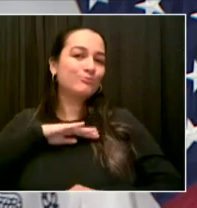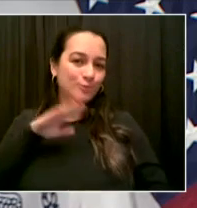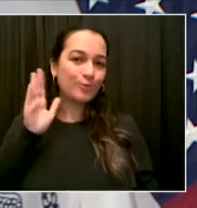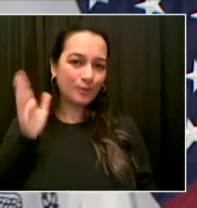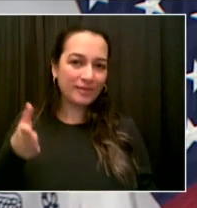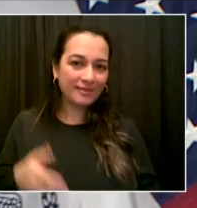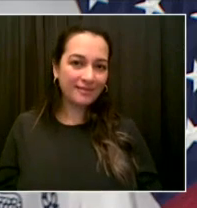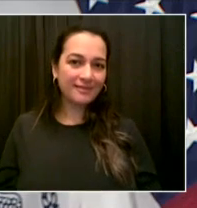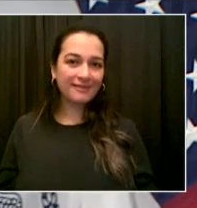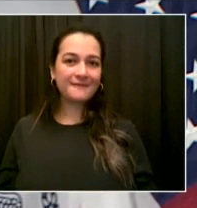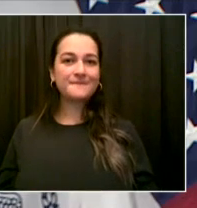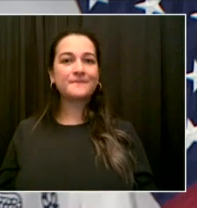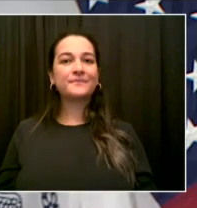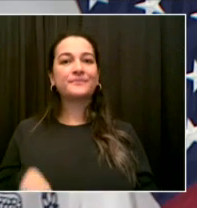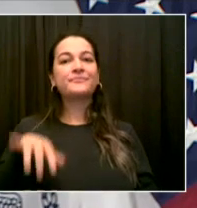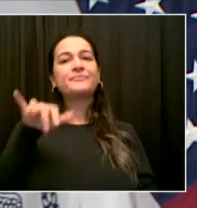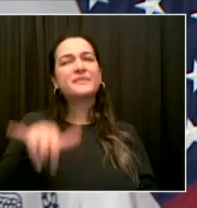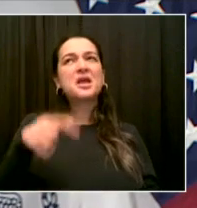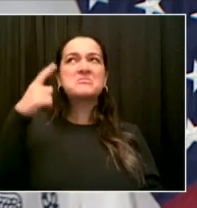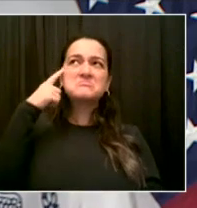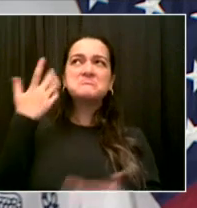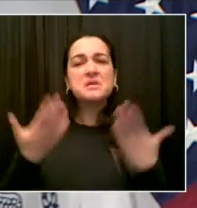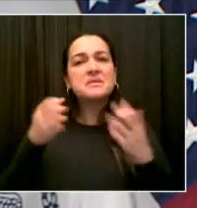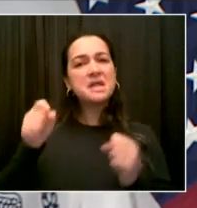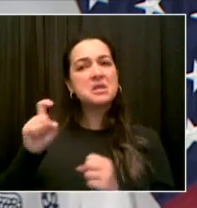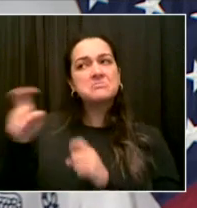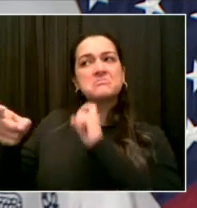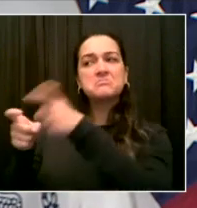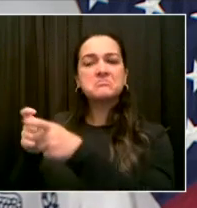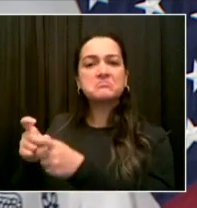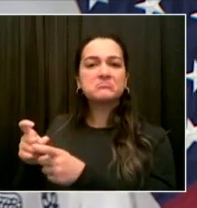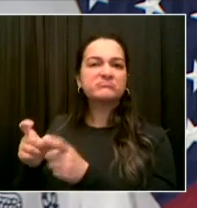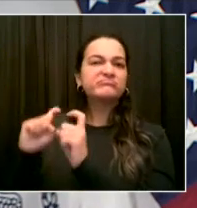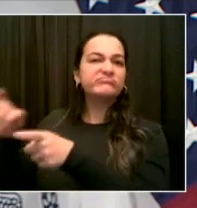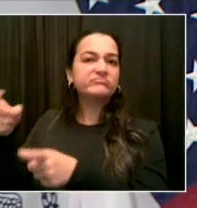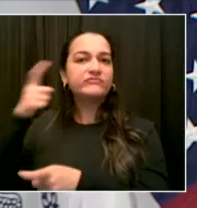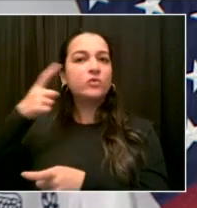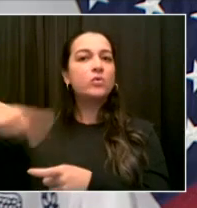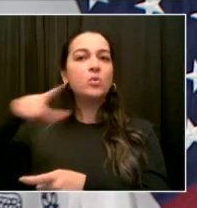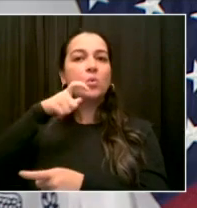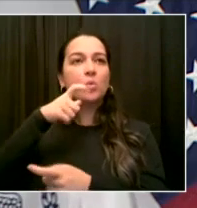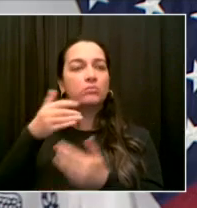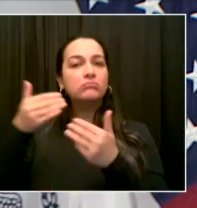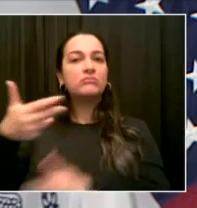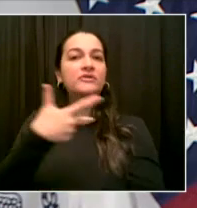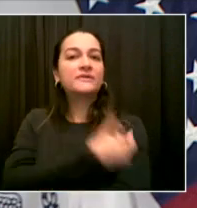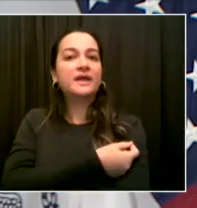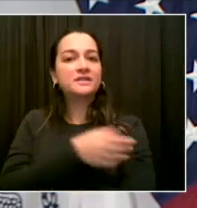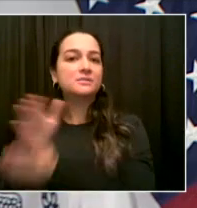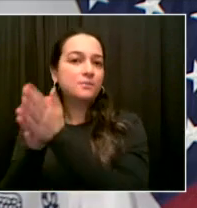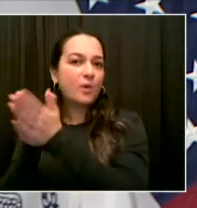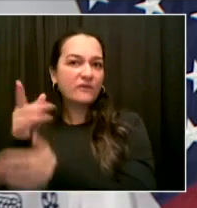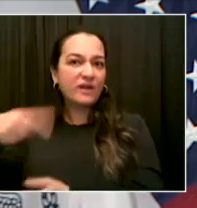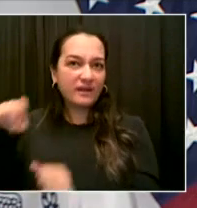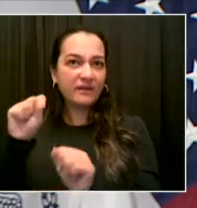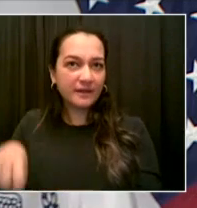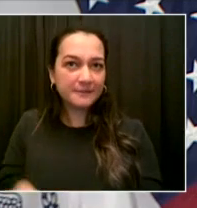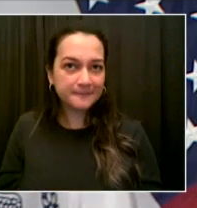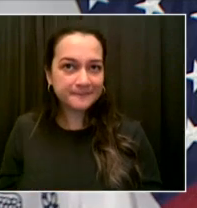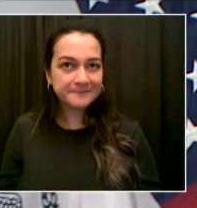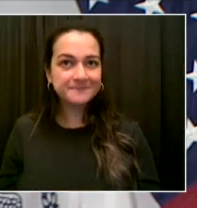Actually hand it over to my colleague Arthur Chien for question number 2. Thanks, Mayor. Good morning. I wanted to ask you, the city's taken a lot of steps to try to address